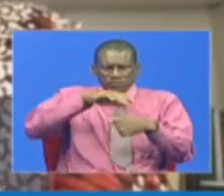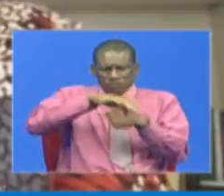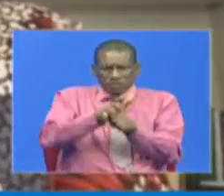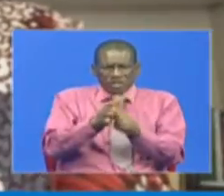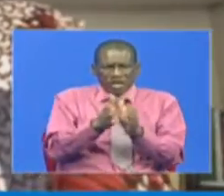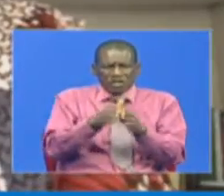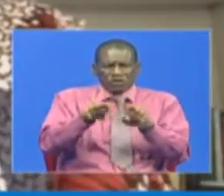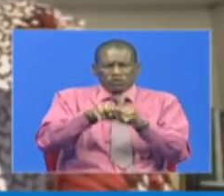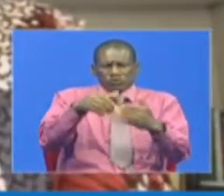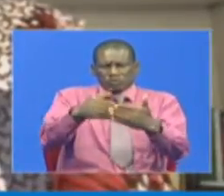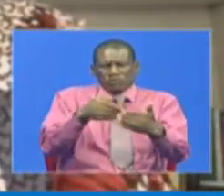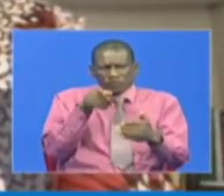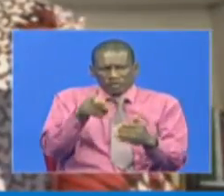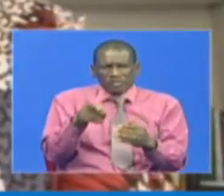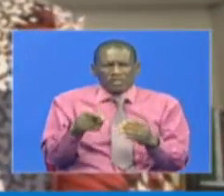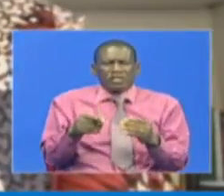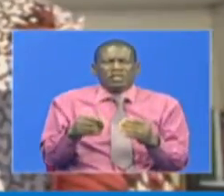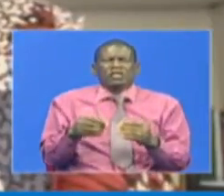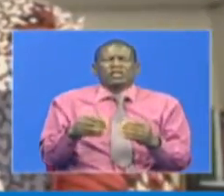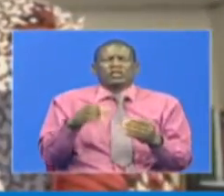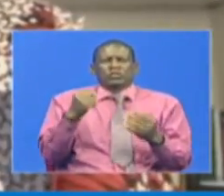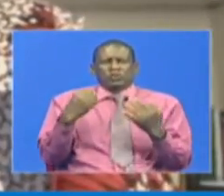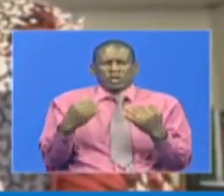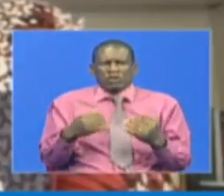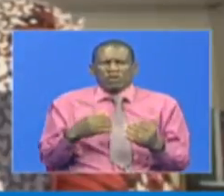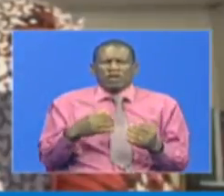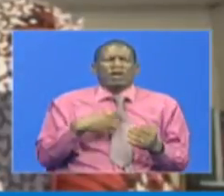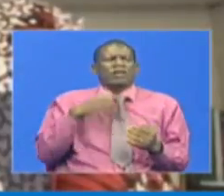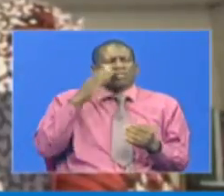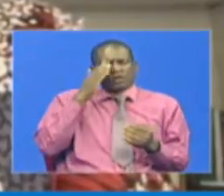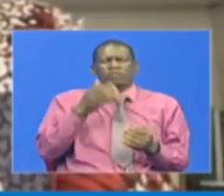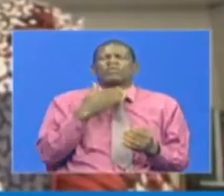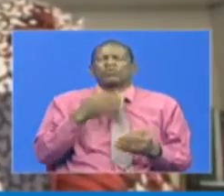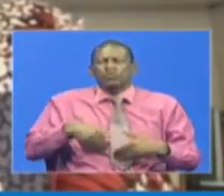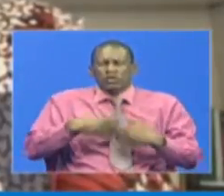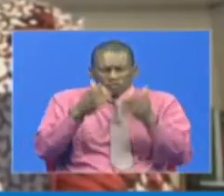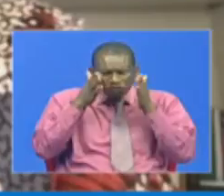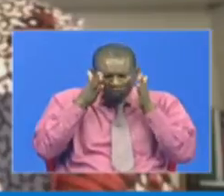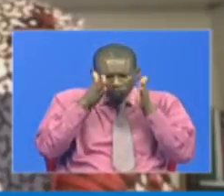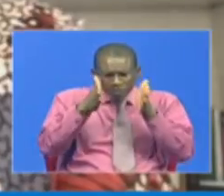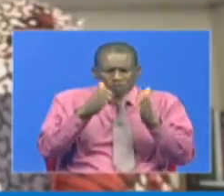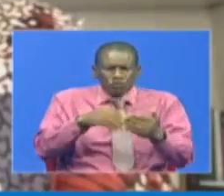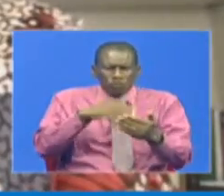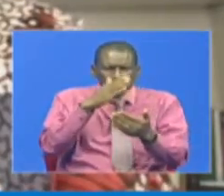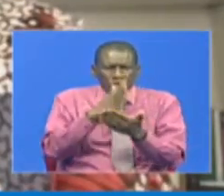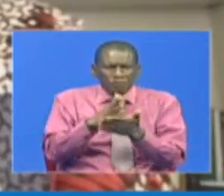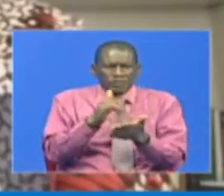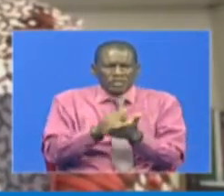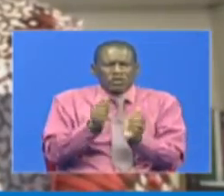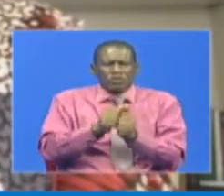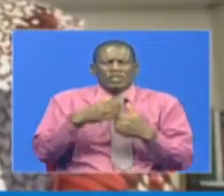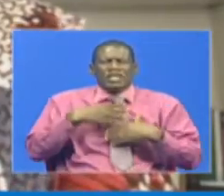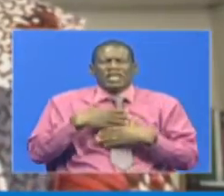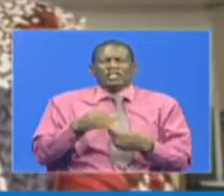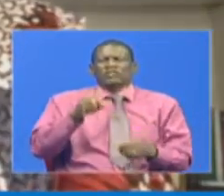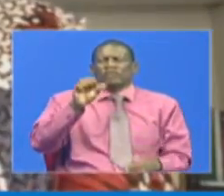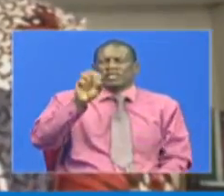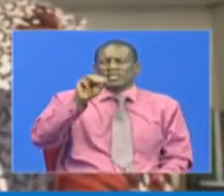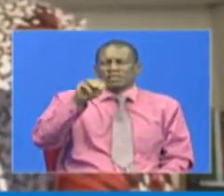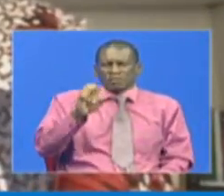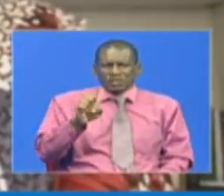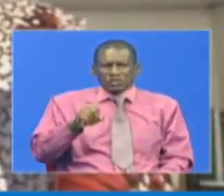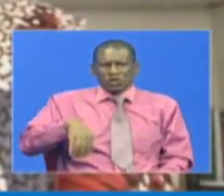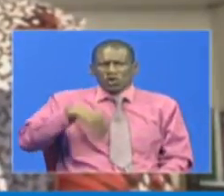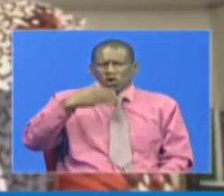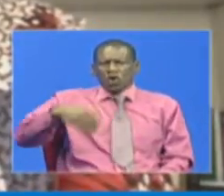before. And therefore, I think we want to give the commitment that the interests of SMEs will always